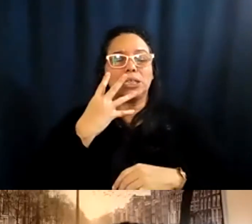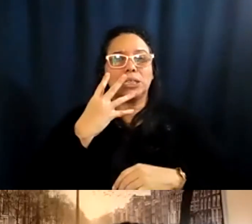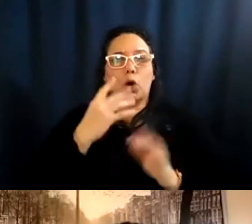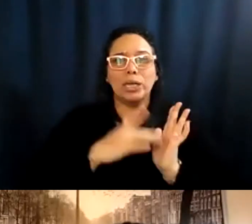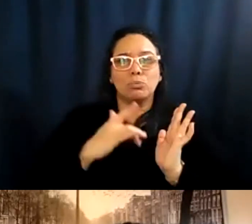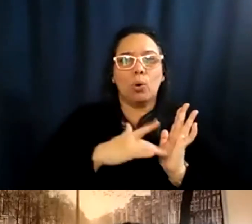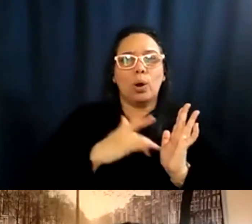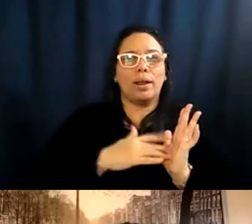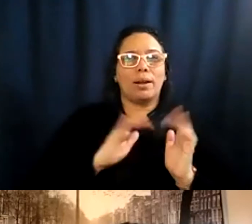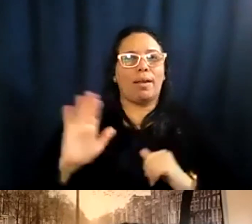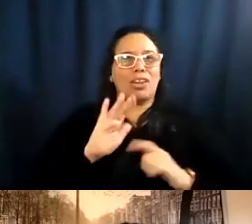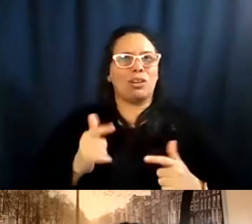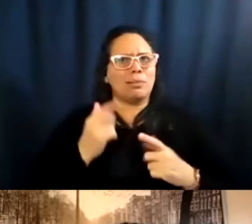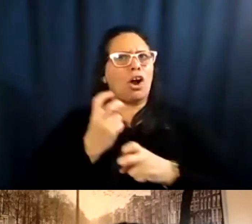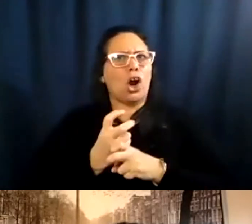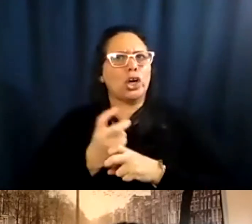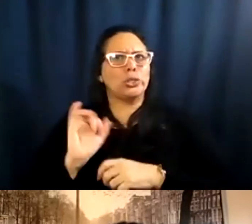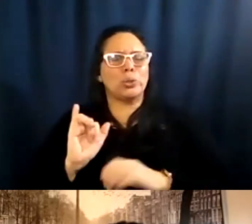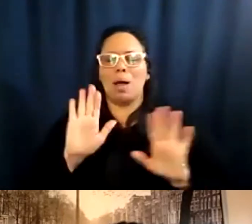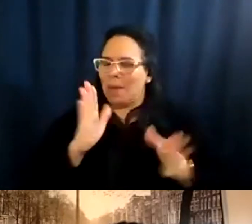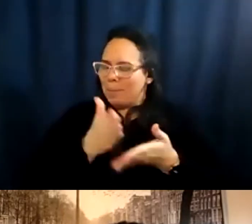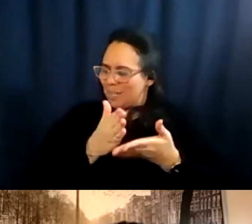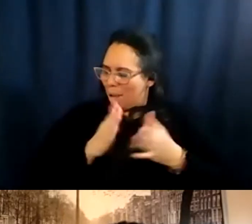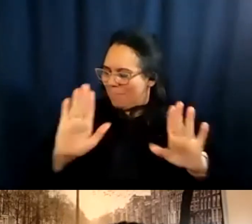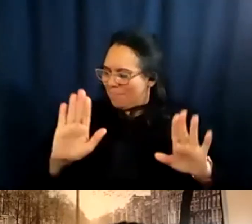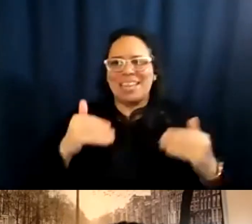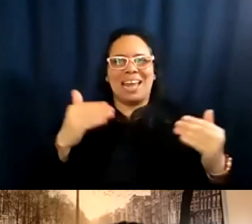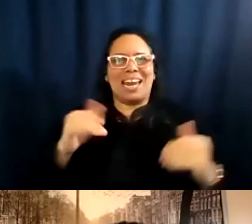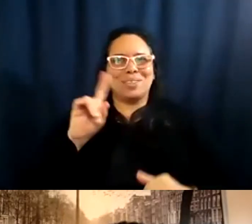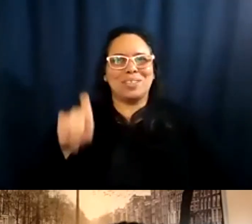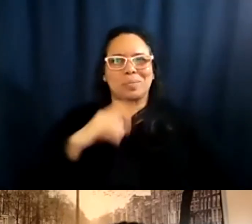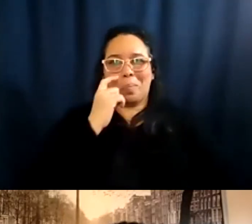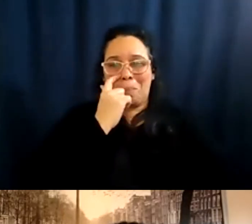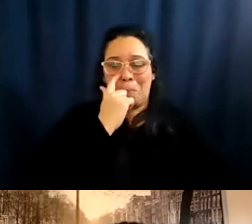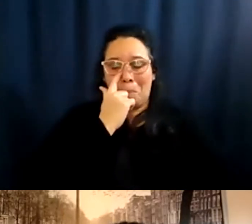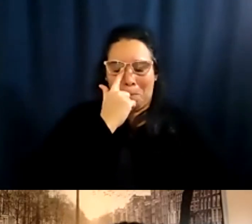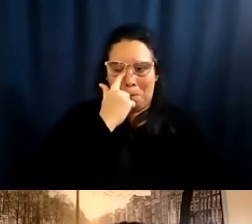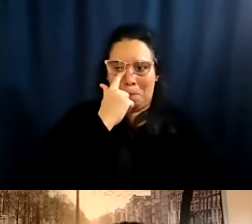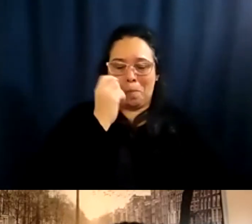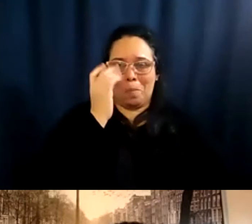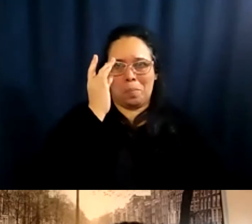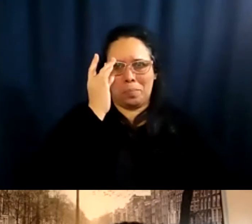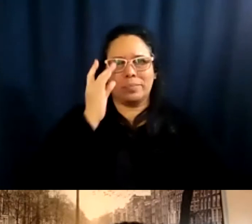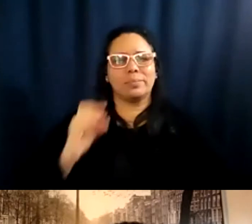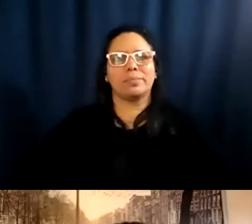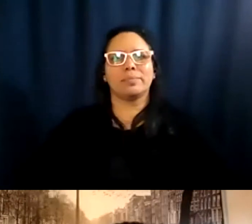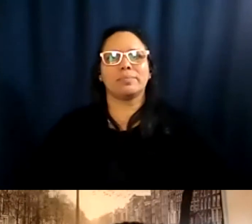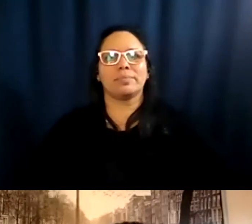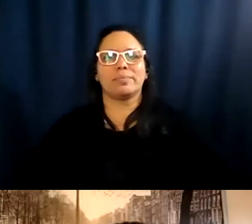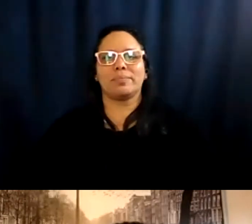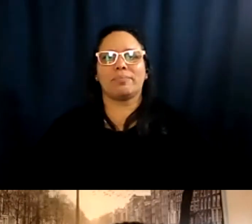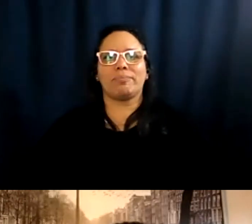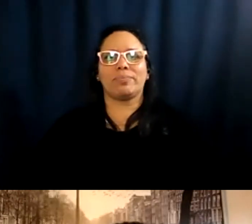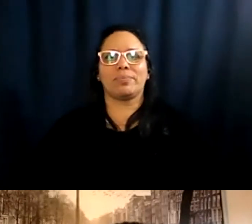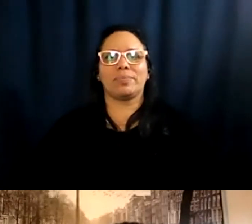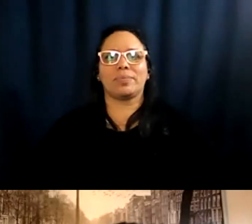So let me stop rambling there and we can go to the next question. But Well, the next question is for y'all.